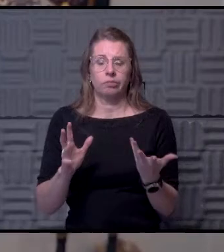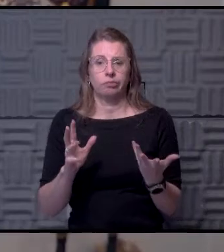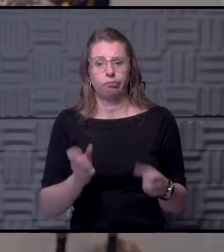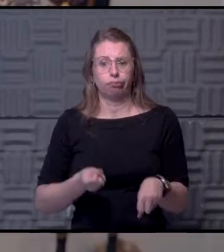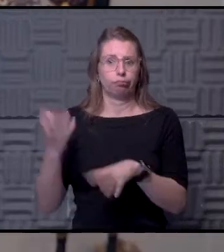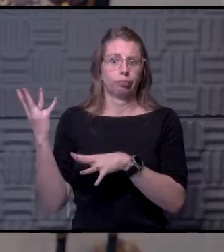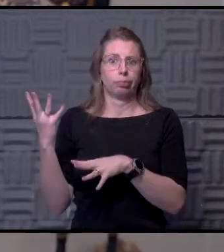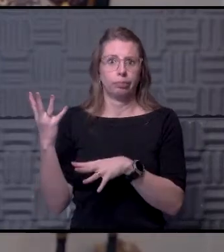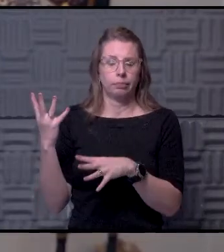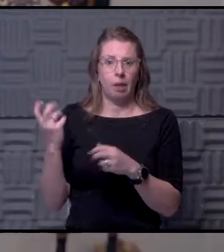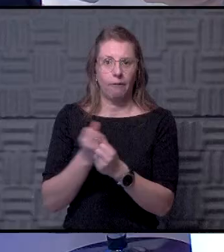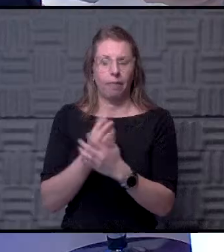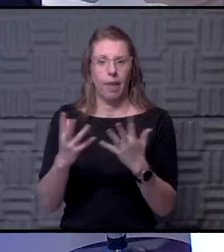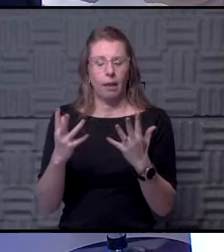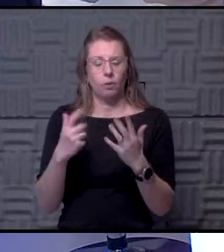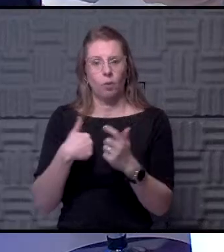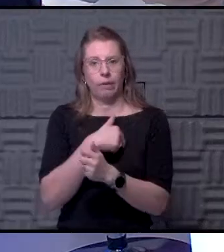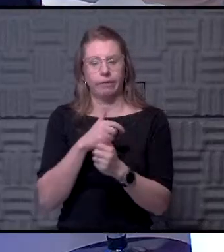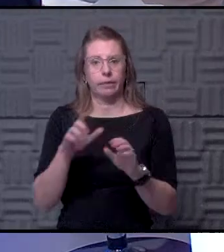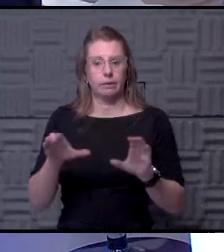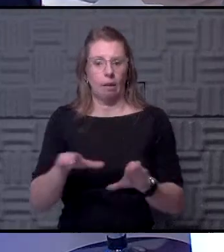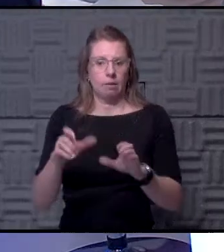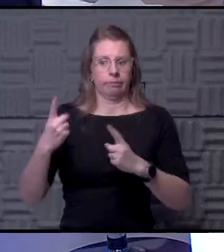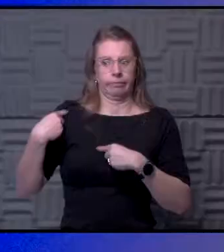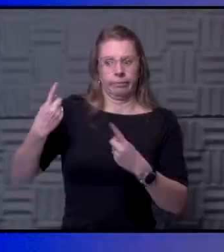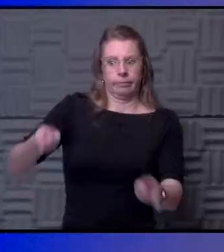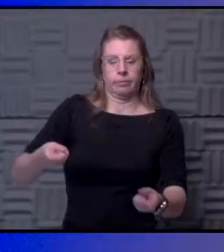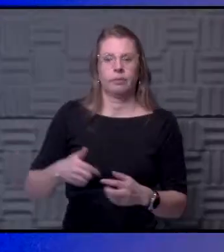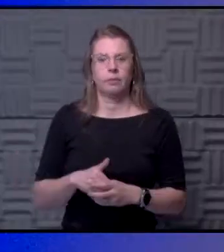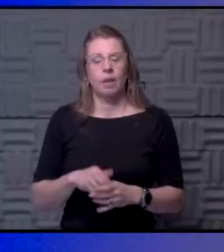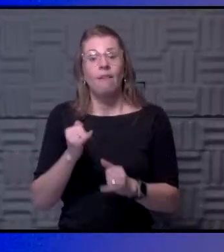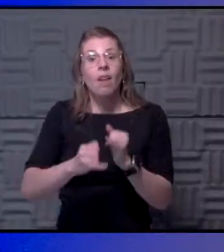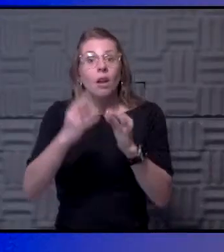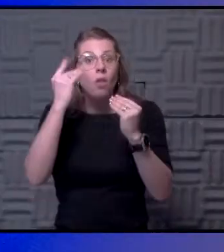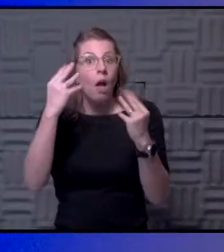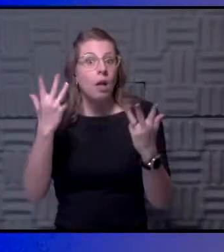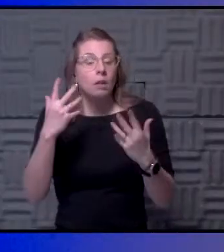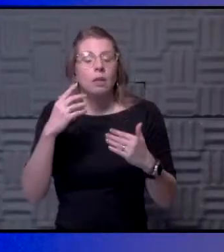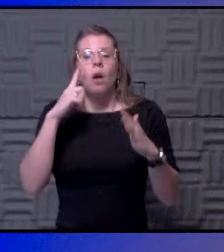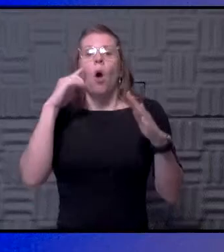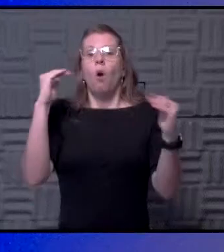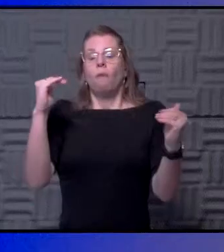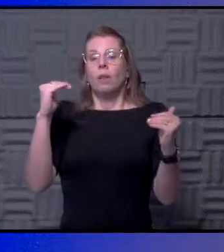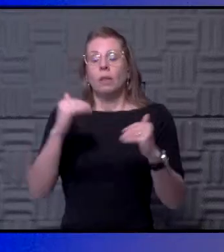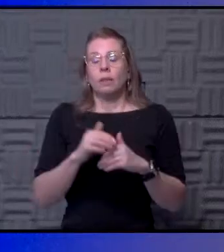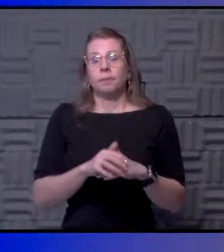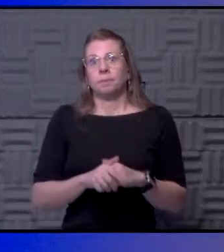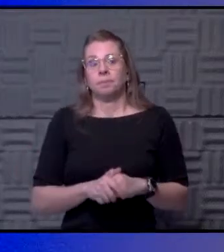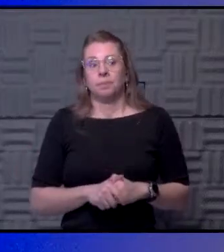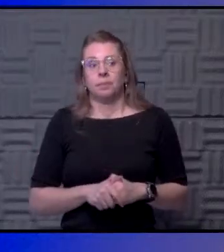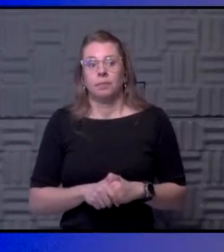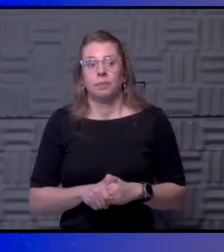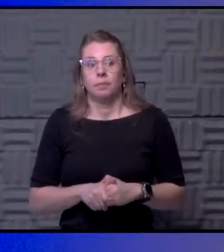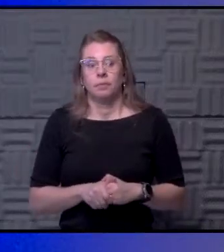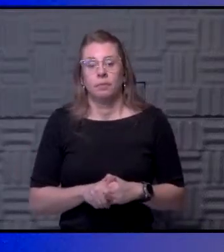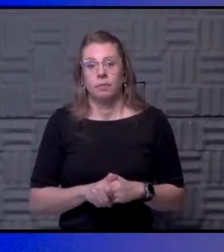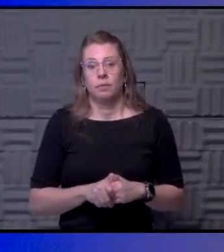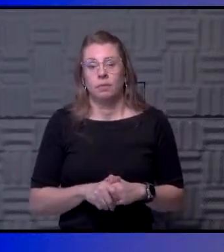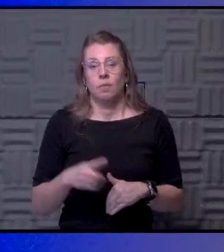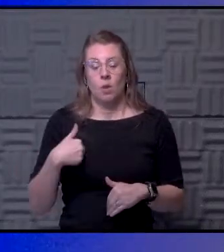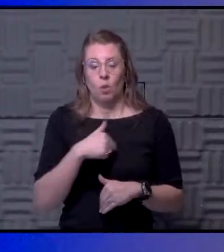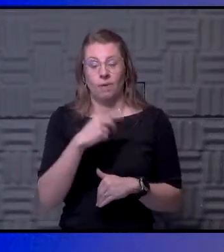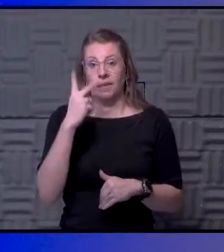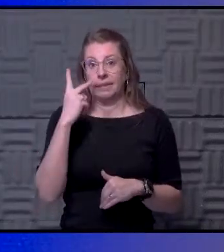the bathwater. You know, and I think as a final thought, hopefully, you know, as we have